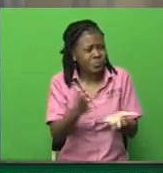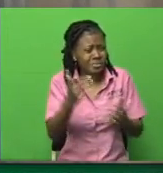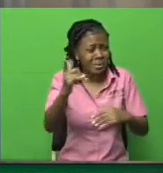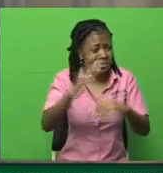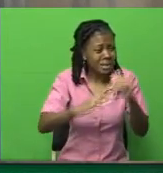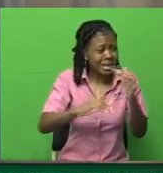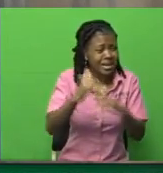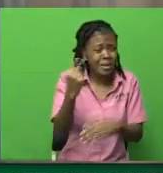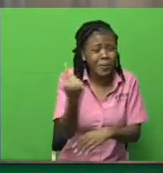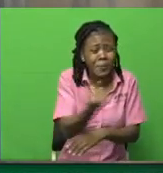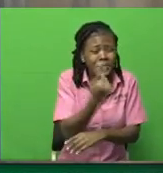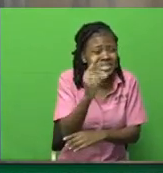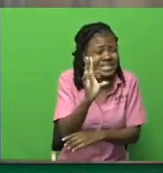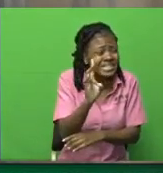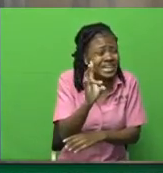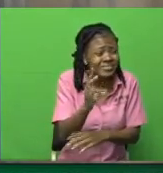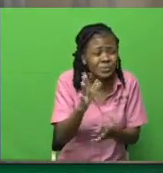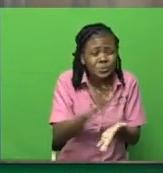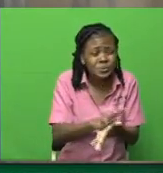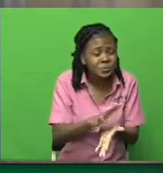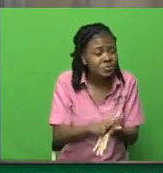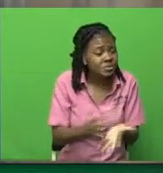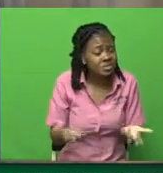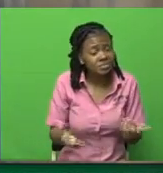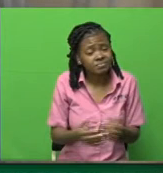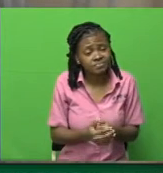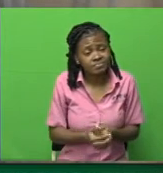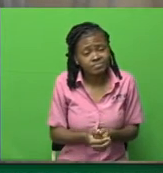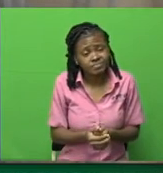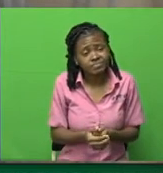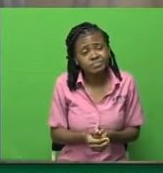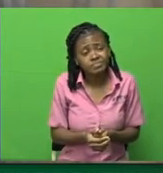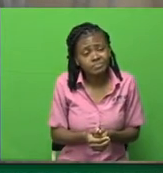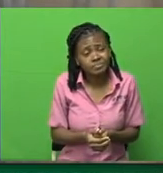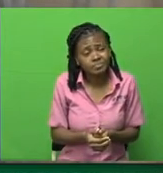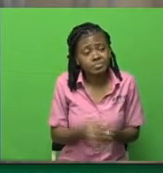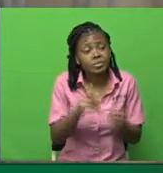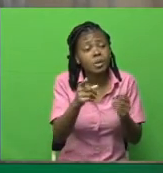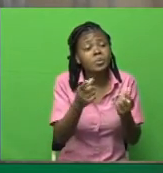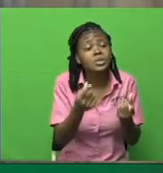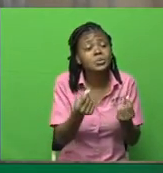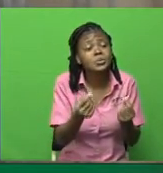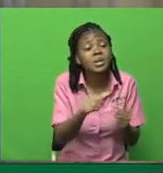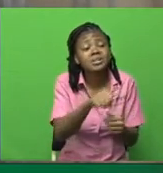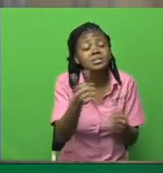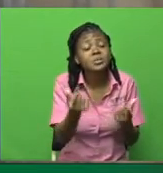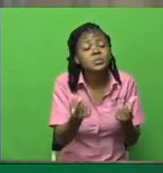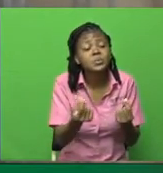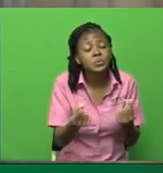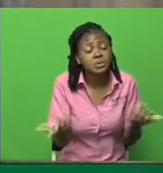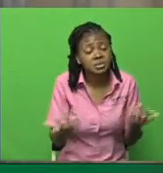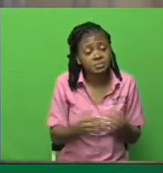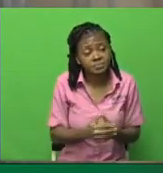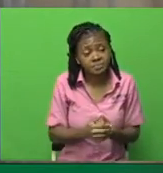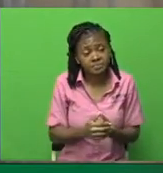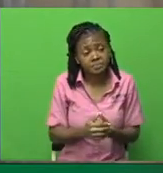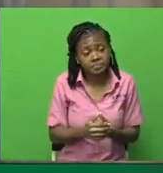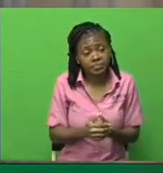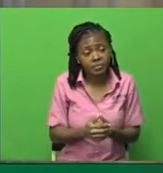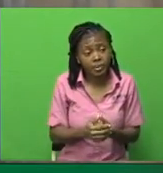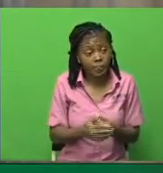seven School seven schools what else have you done the high cost of getting back to school